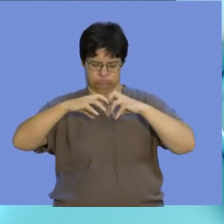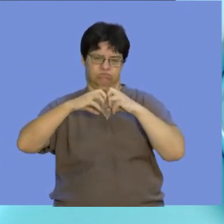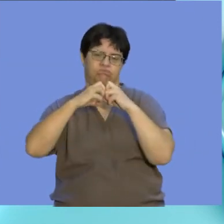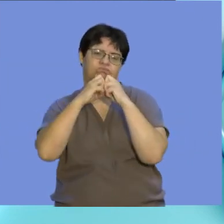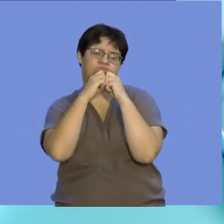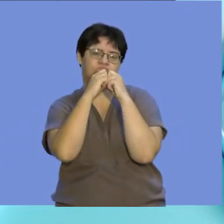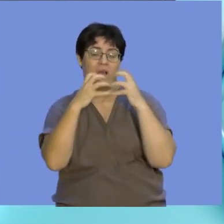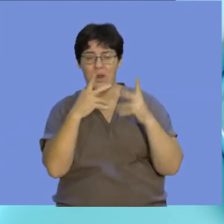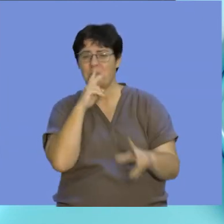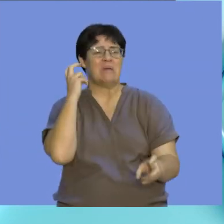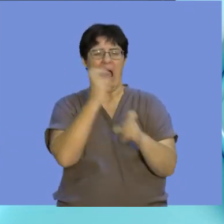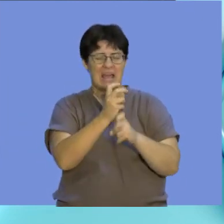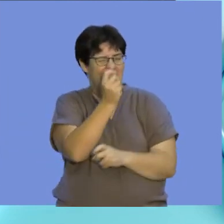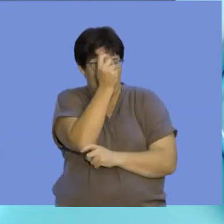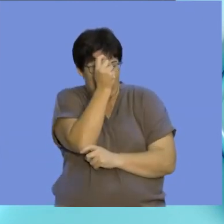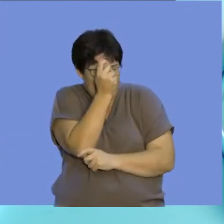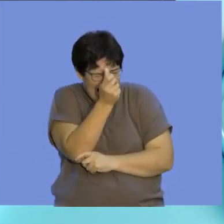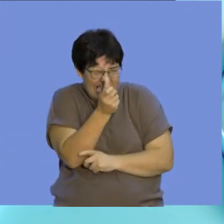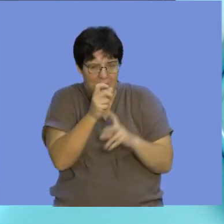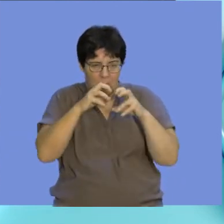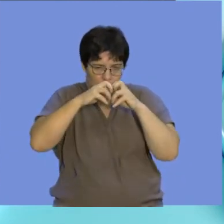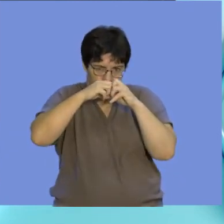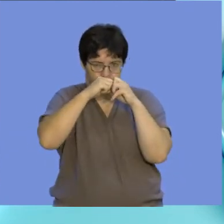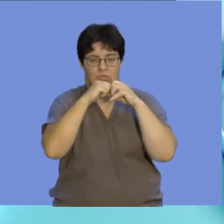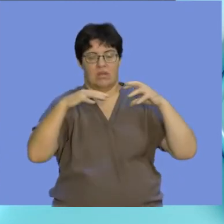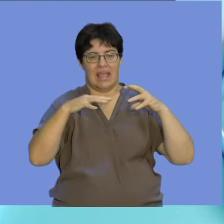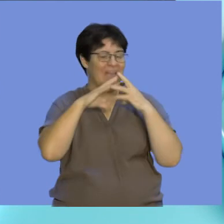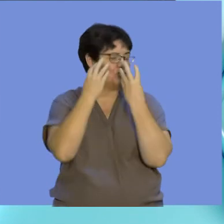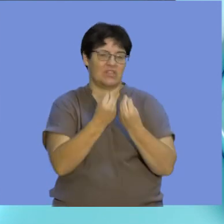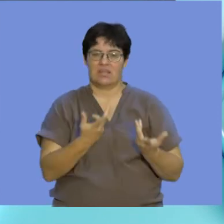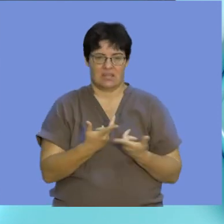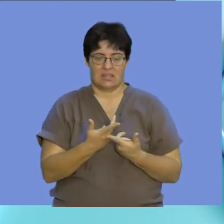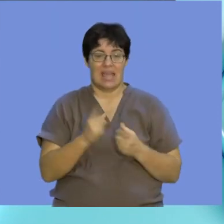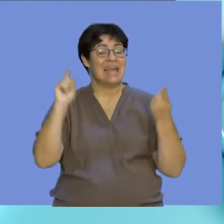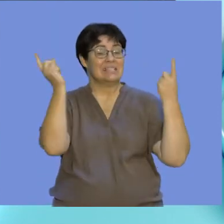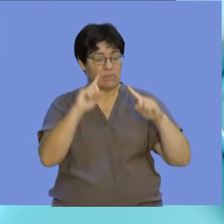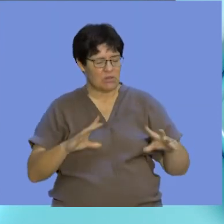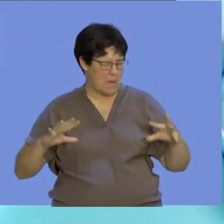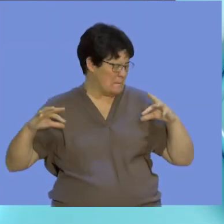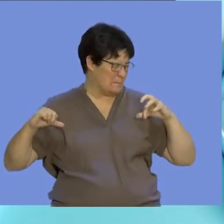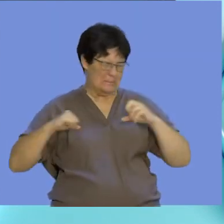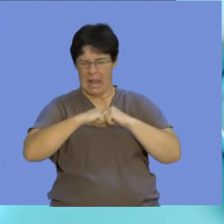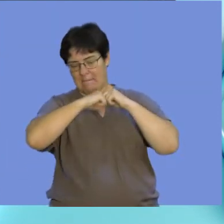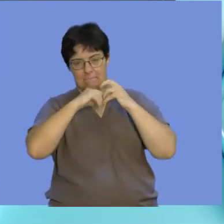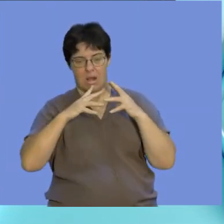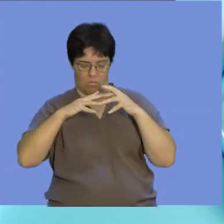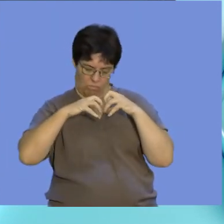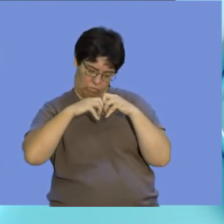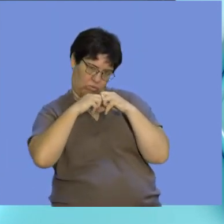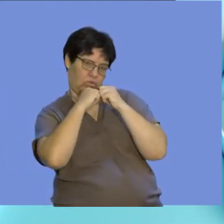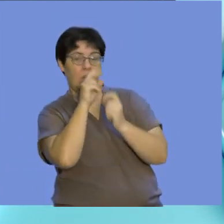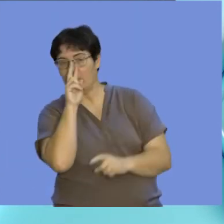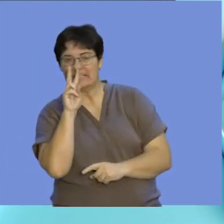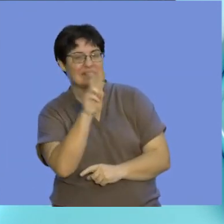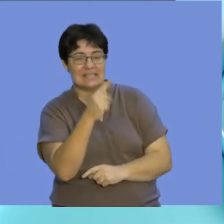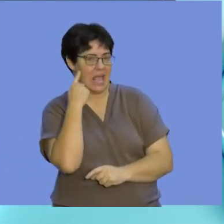deform a little bit, okay? Everything does it, especially if they hit hard enough. You just can't see it with the naked